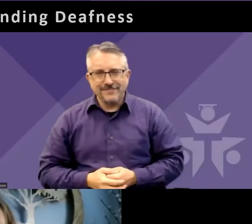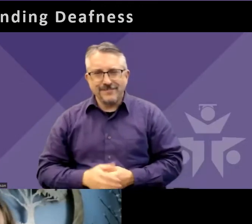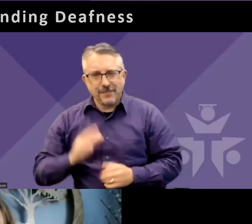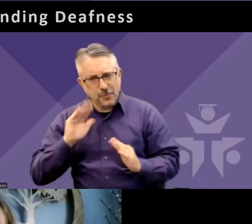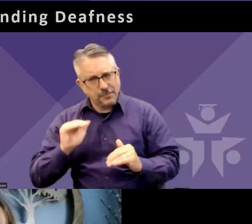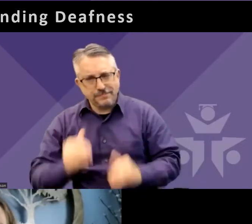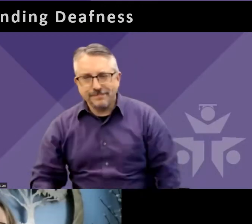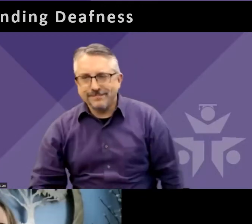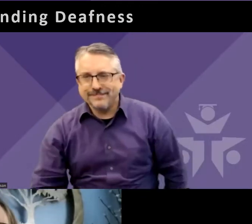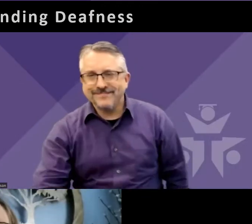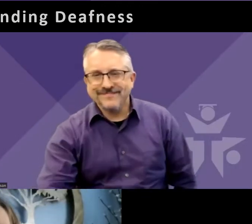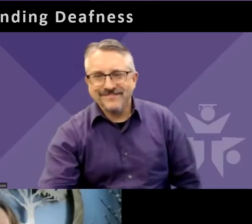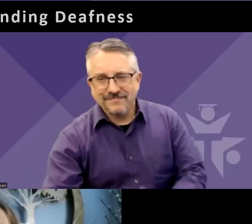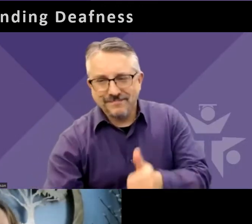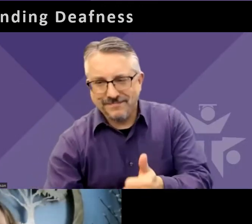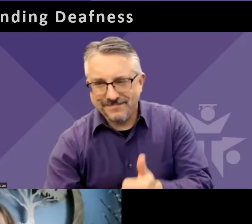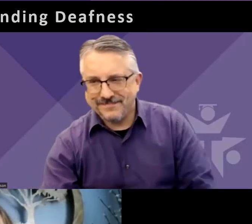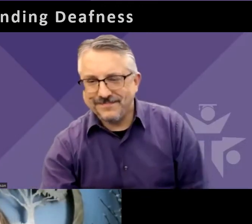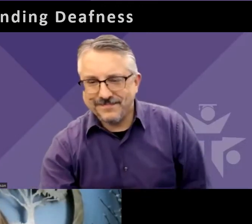Audiology 101.